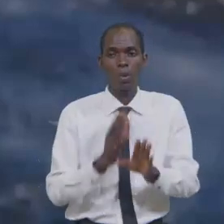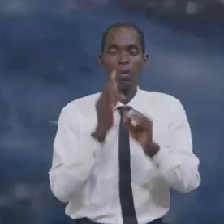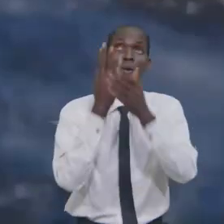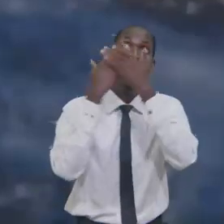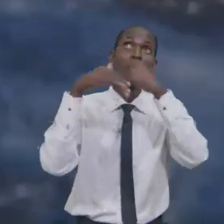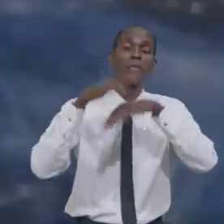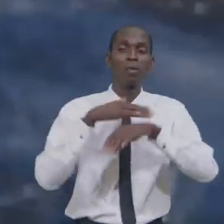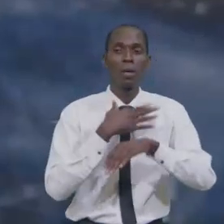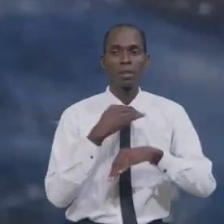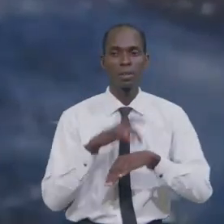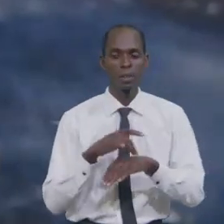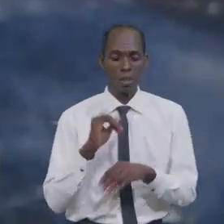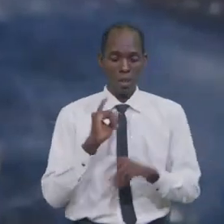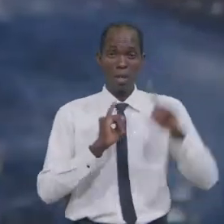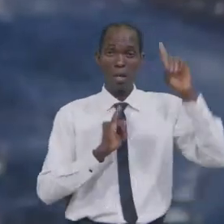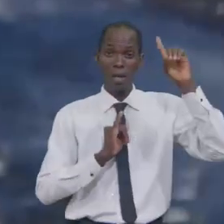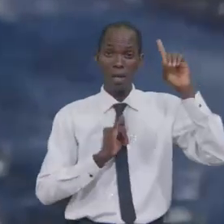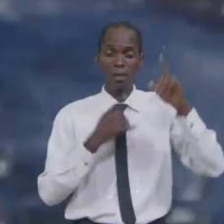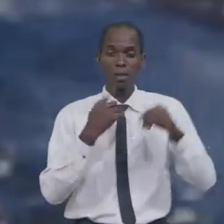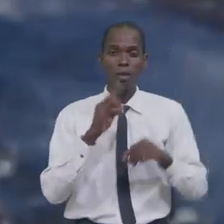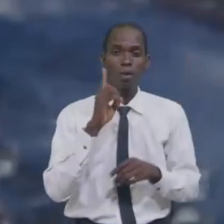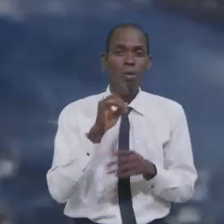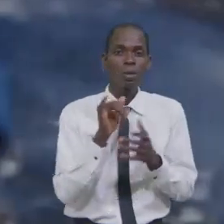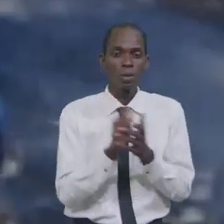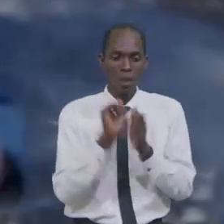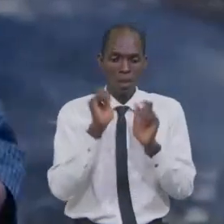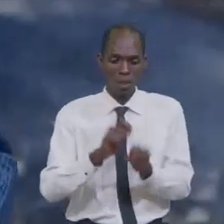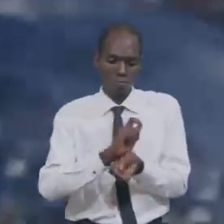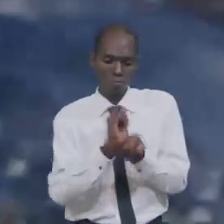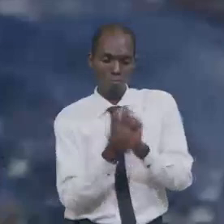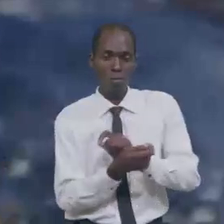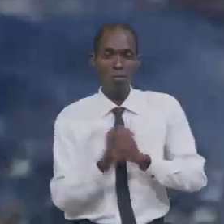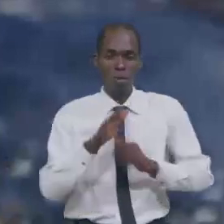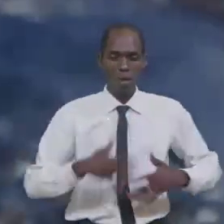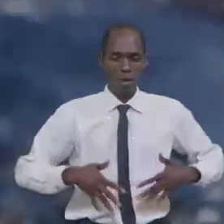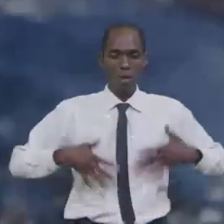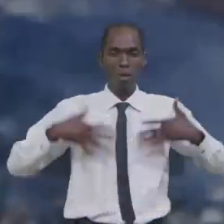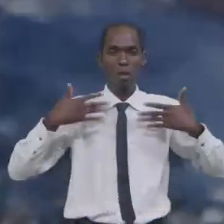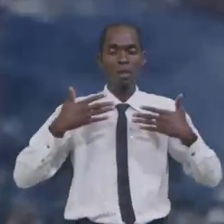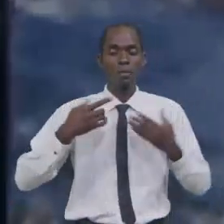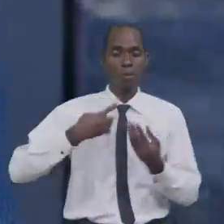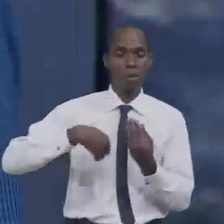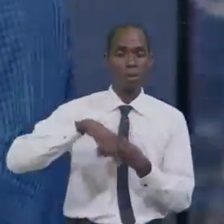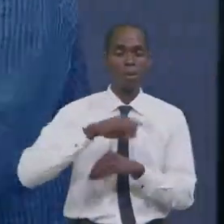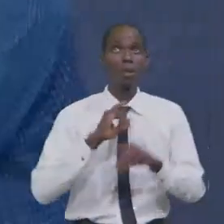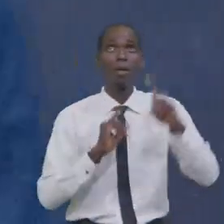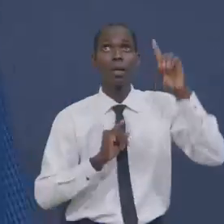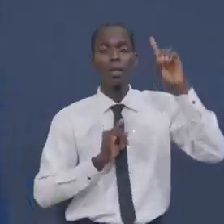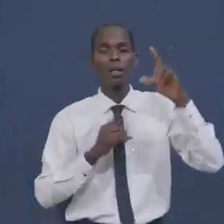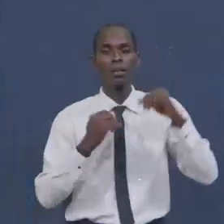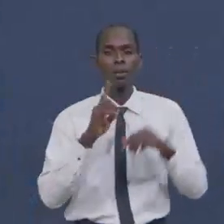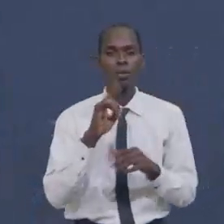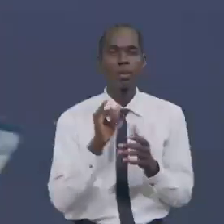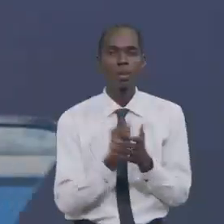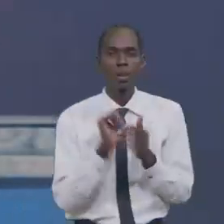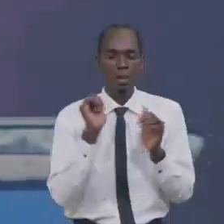earth, I, the one that can turn your life around, I, the one that can remake